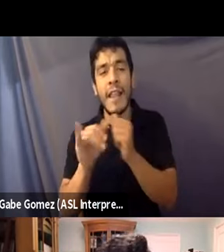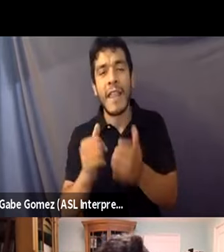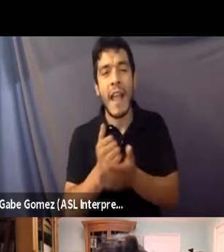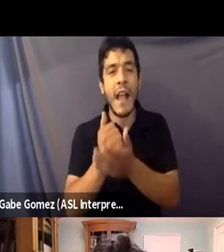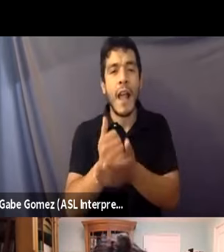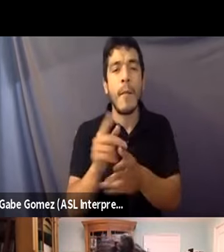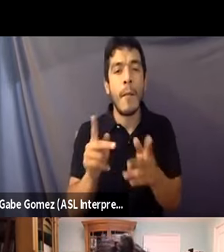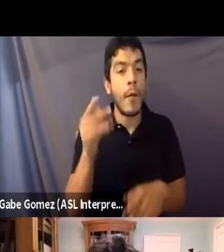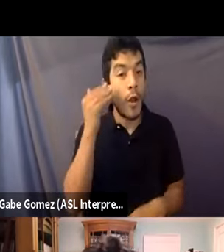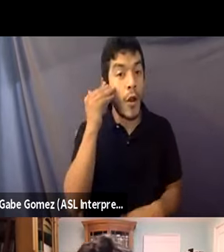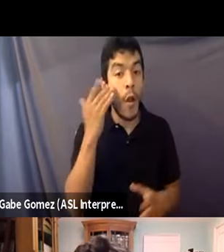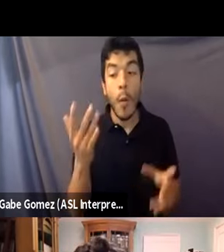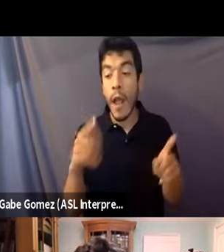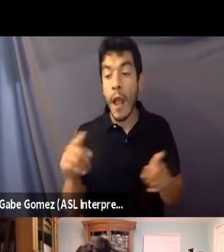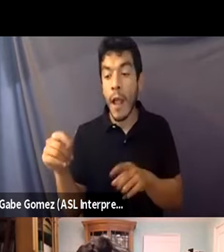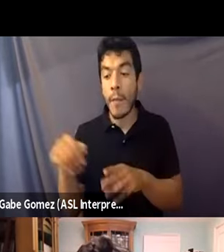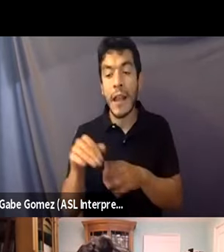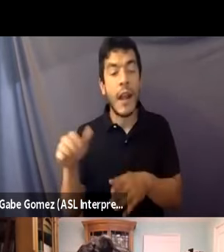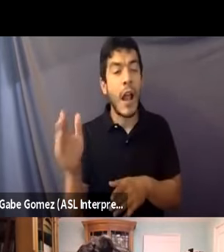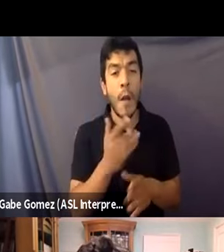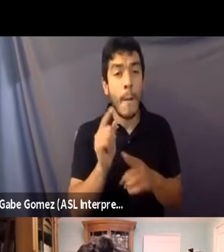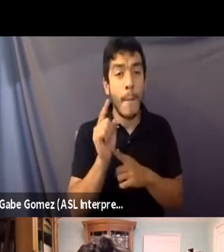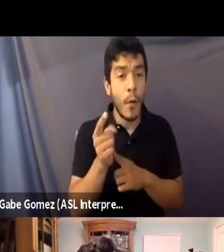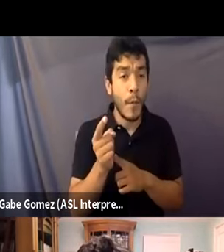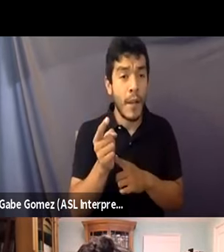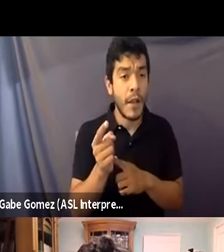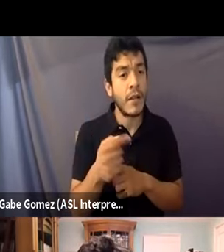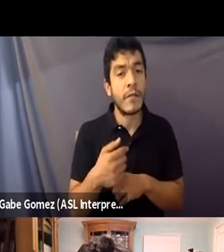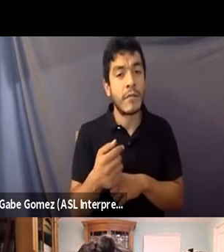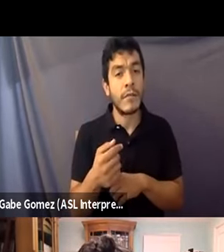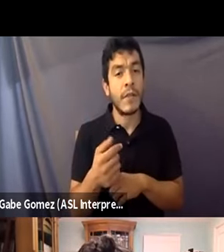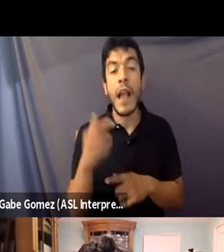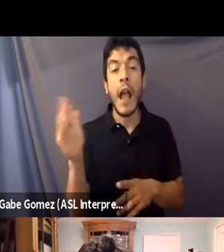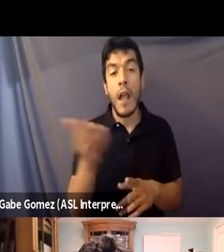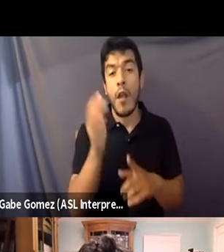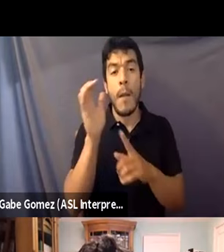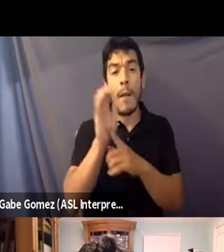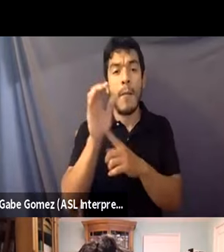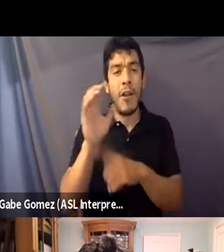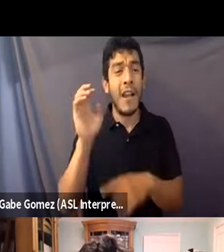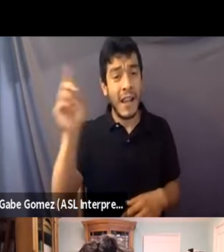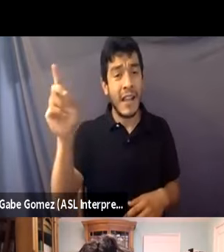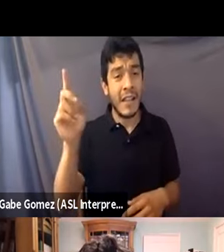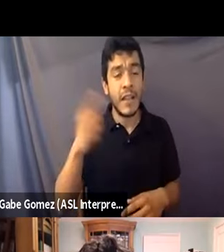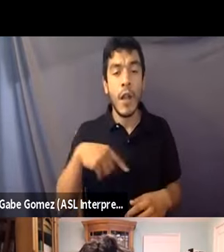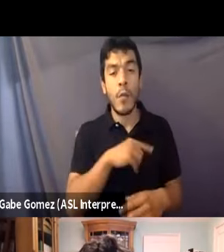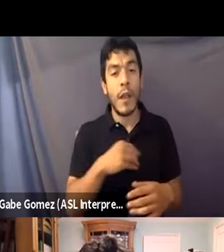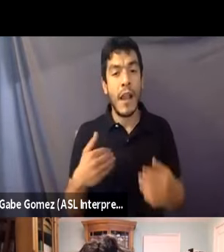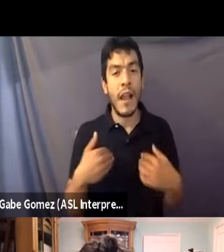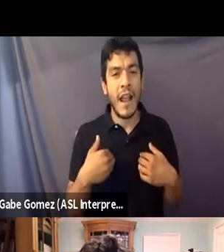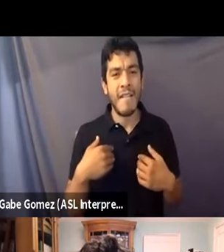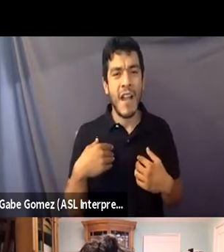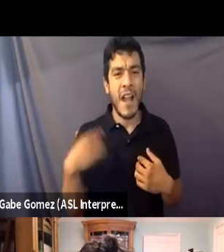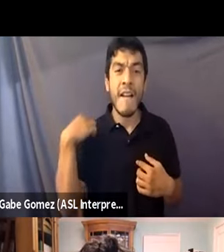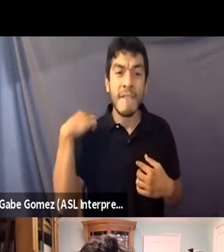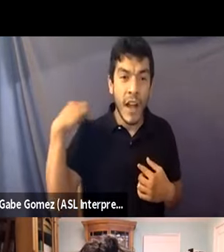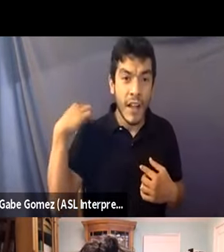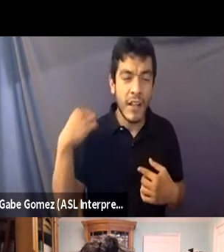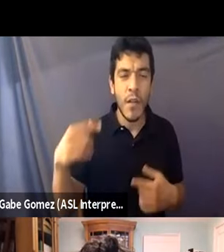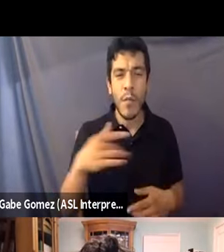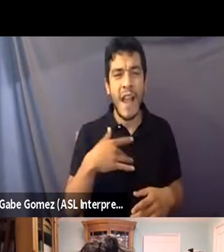know what's happening in this moment, the sort of popular education, you know, we have volunteers, we've sent millions of text